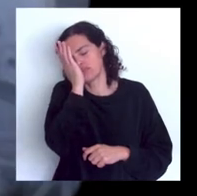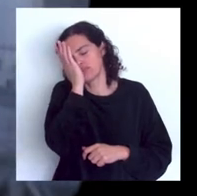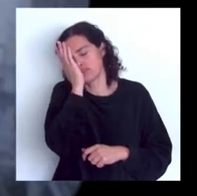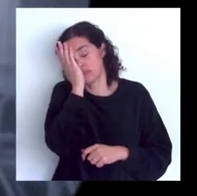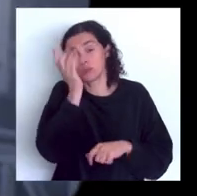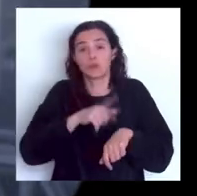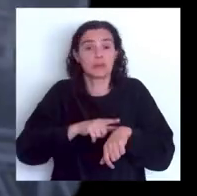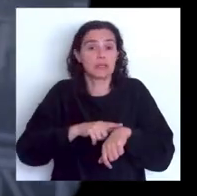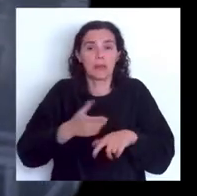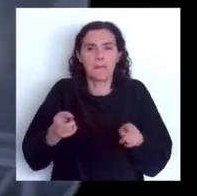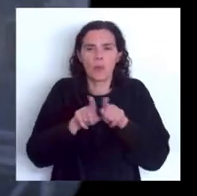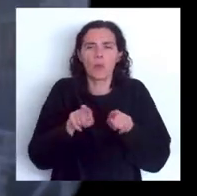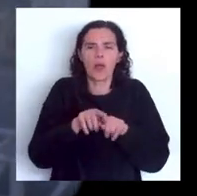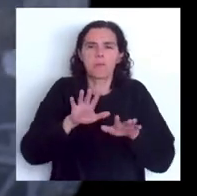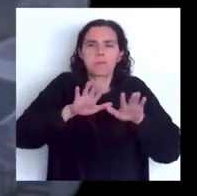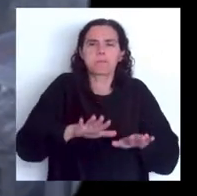sleeping. So their time